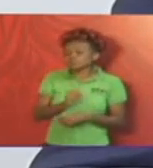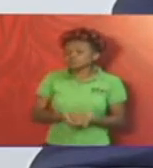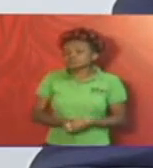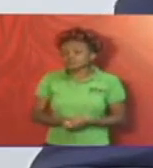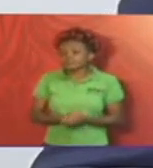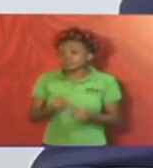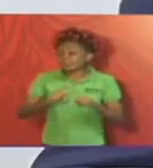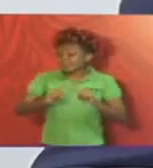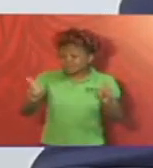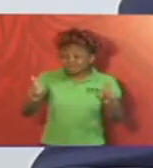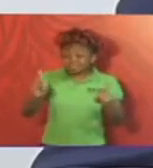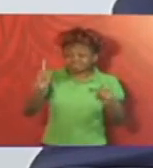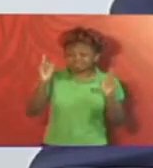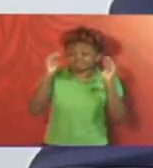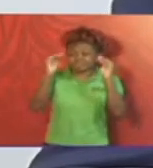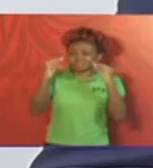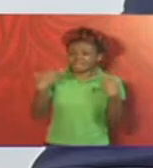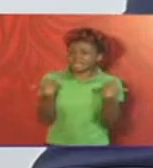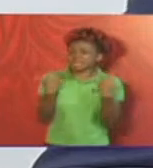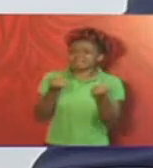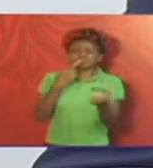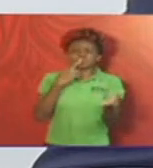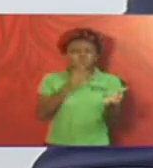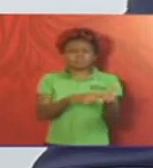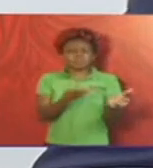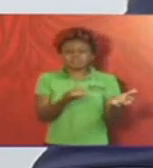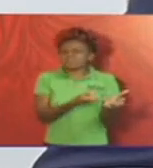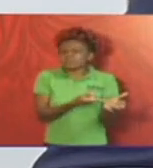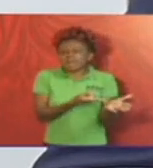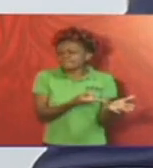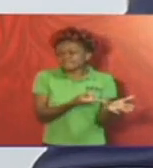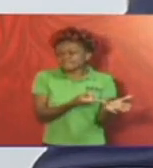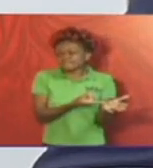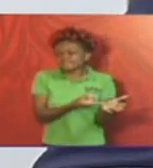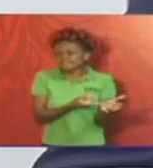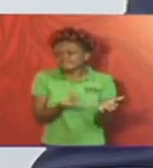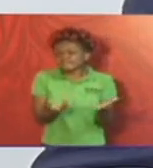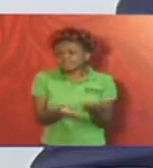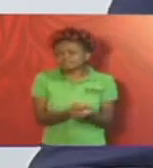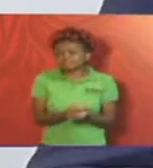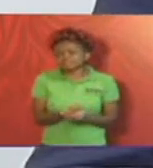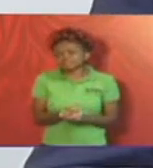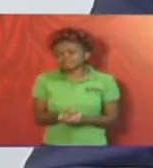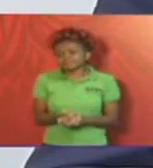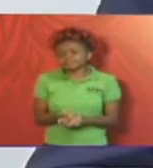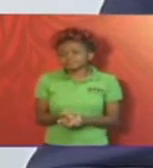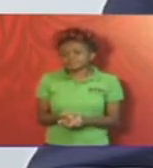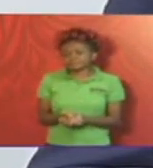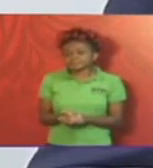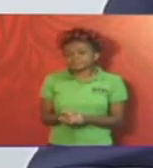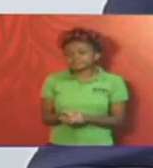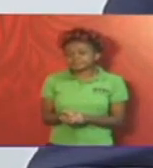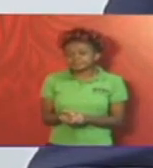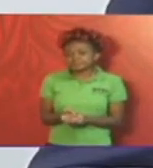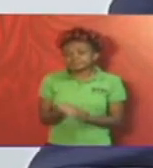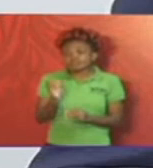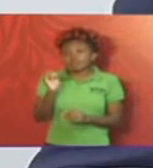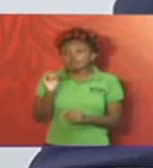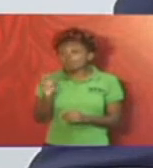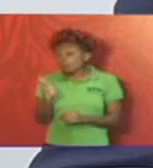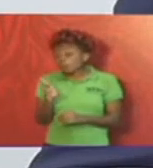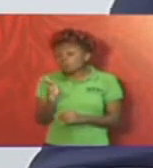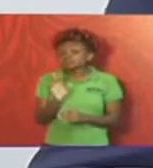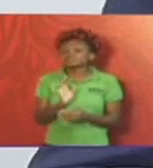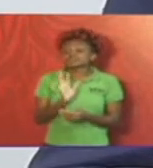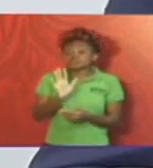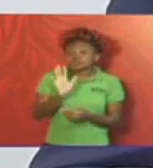nowhere in the updates we send out indicates 200 Pfizers from before. Oh, there were 200 Pfizers from before, if